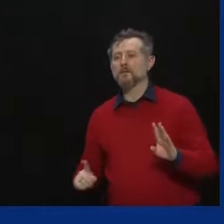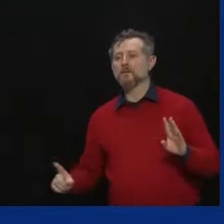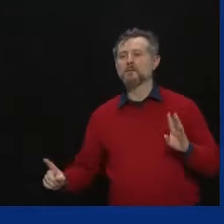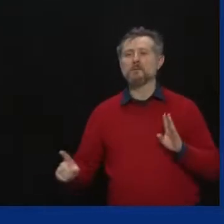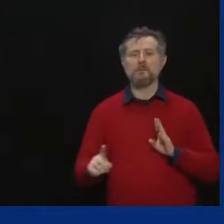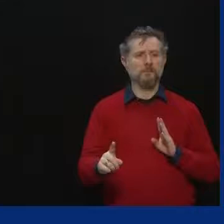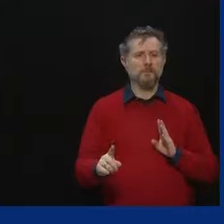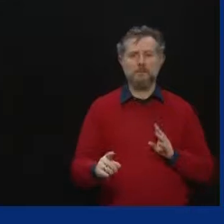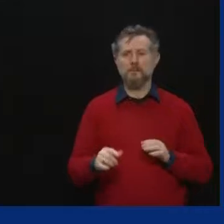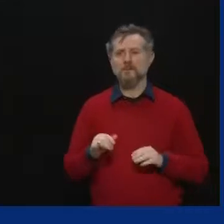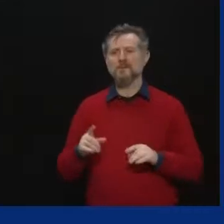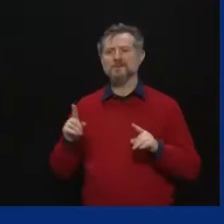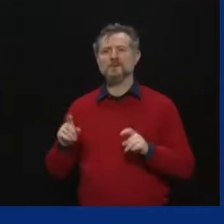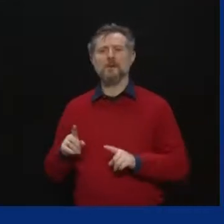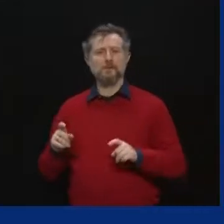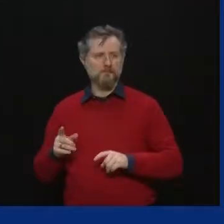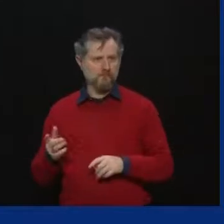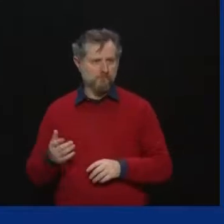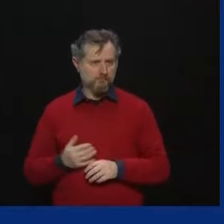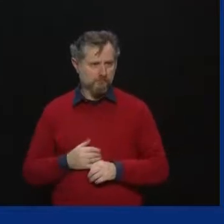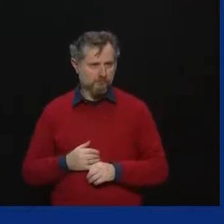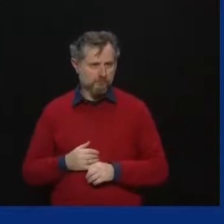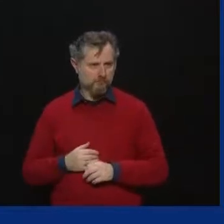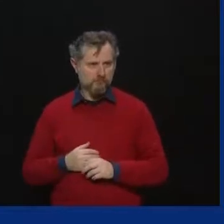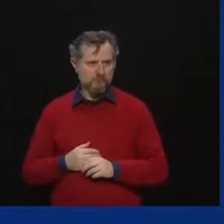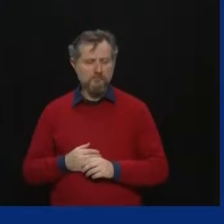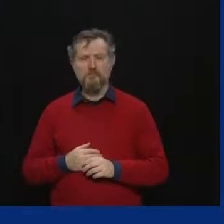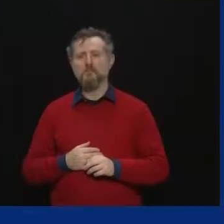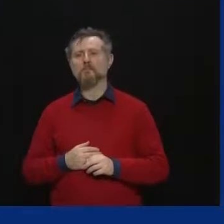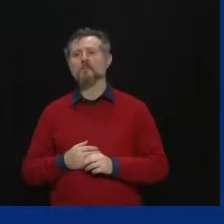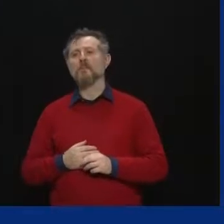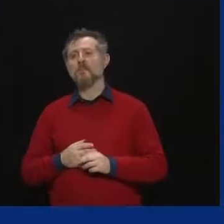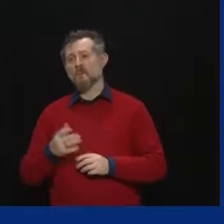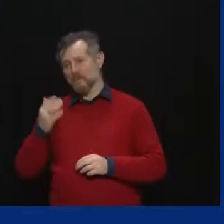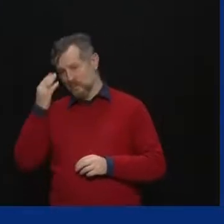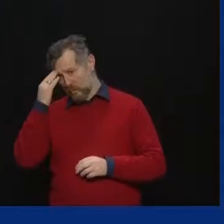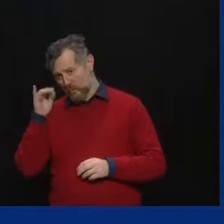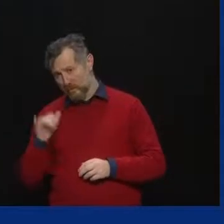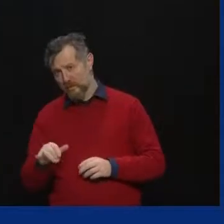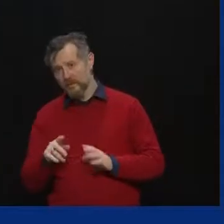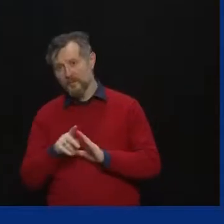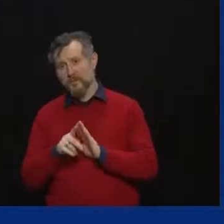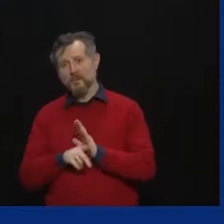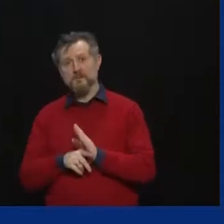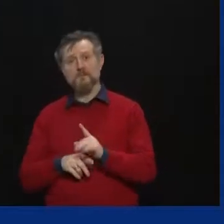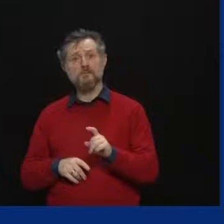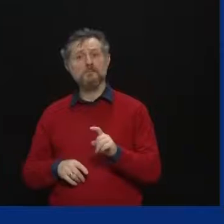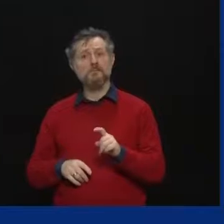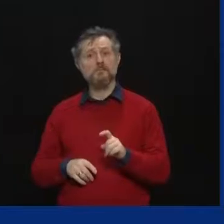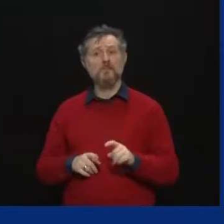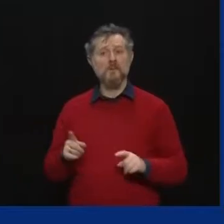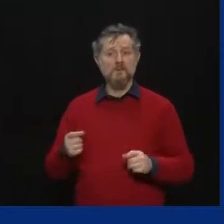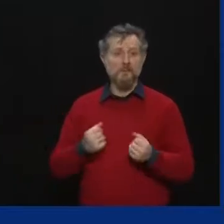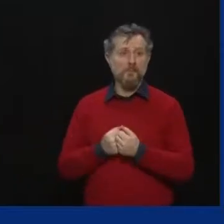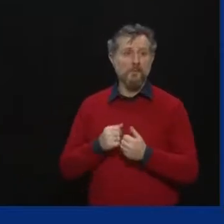test. Is that a policy you were aware of, and is that one that you support?